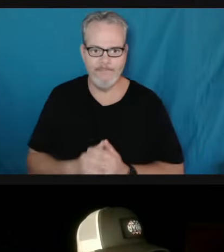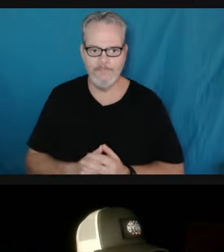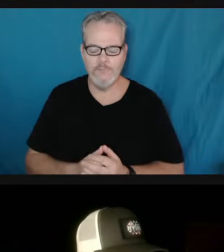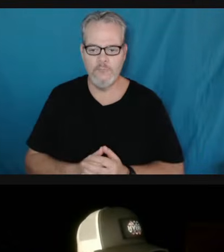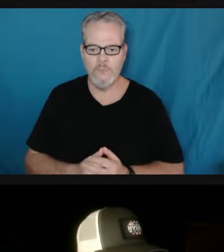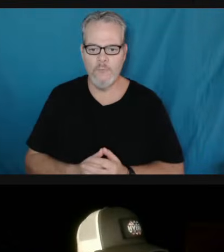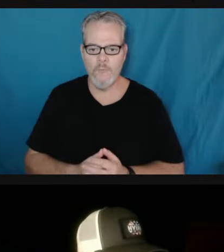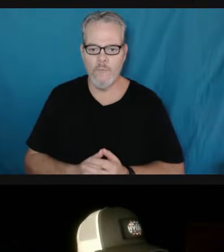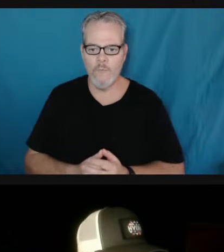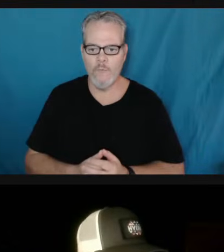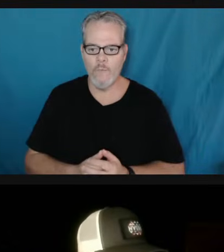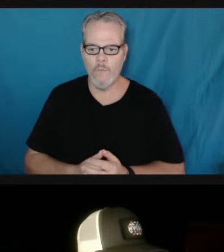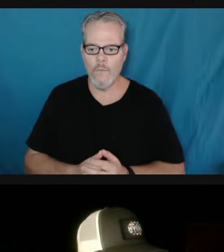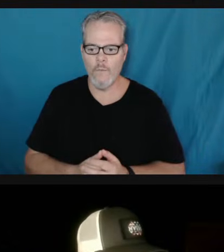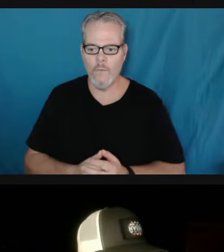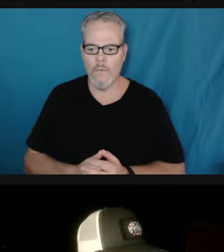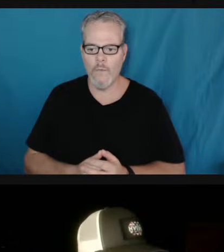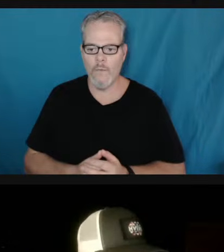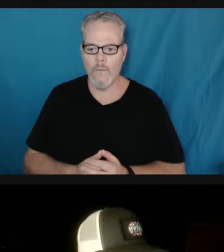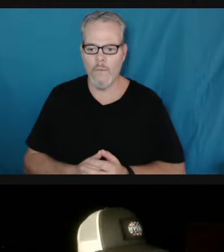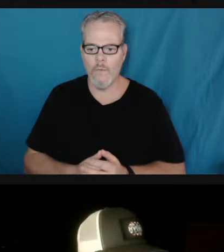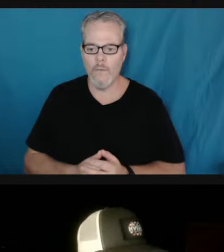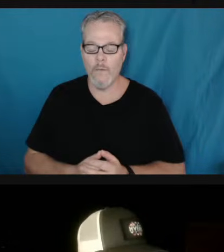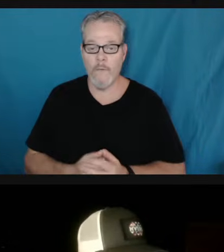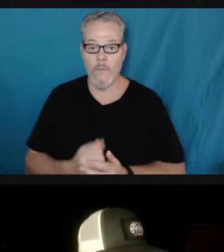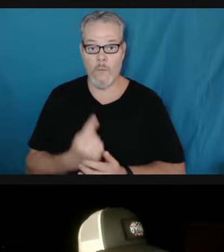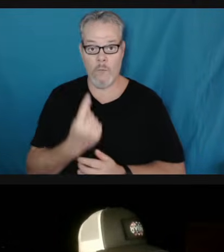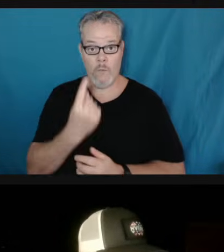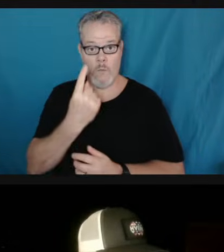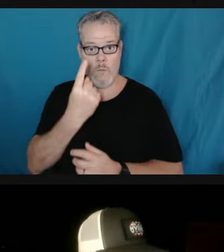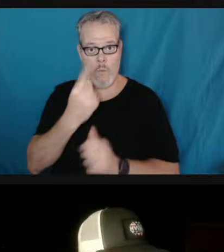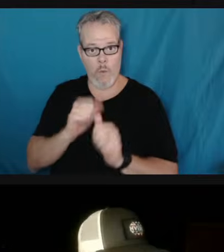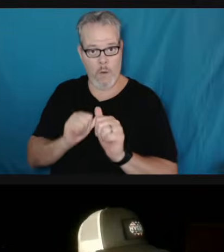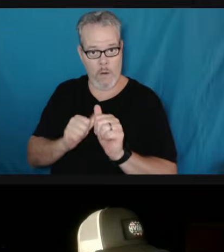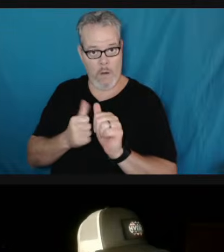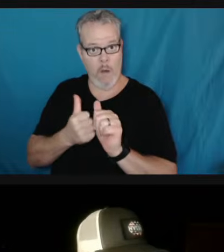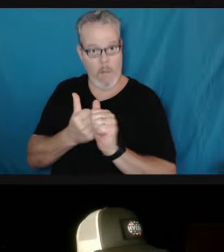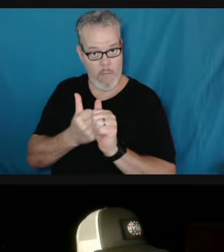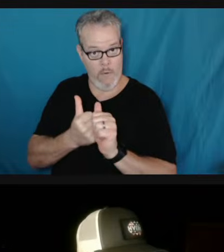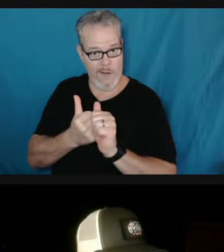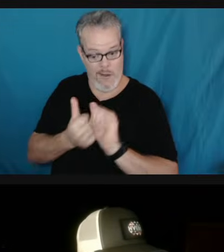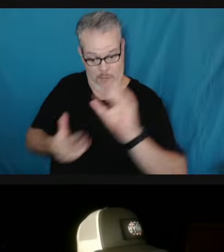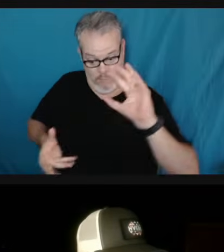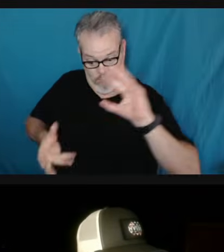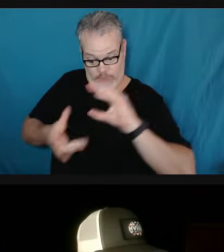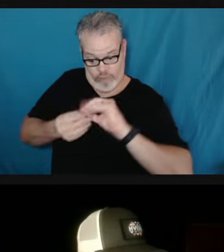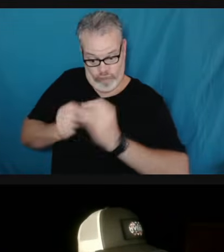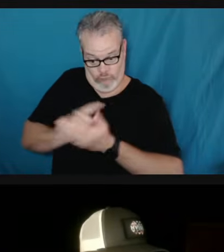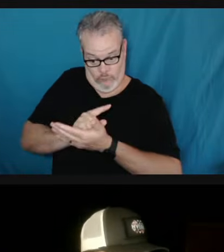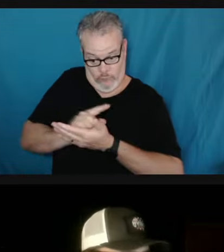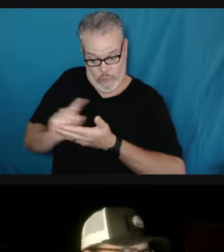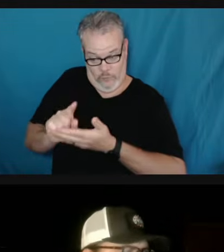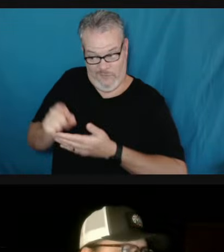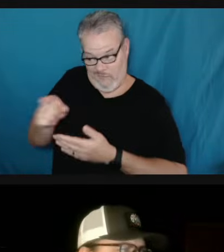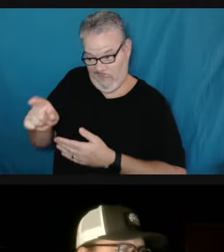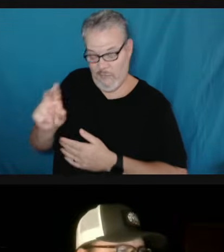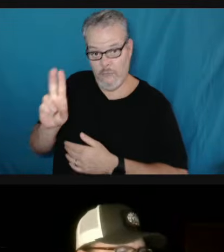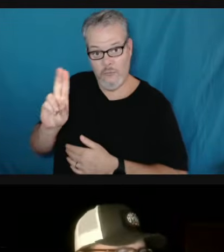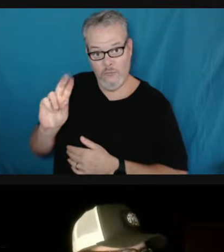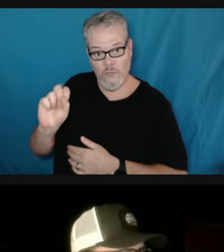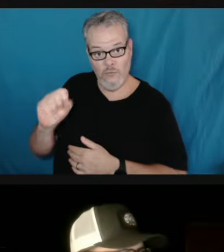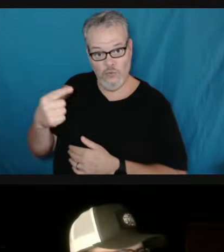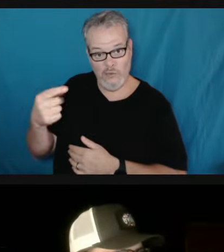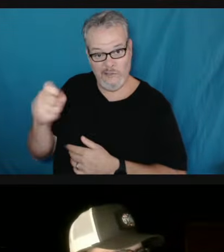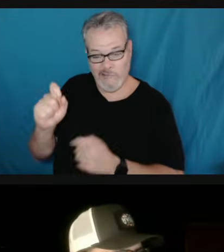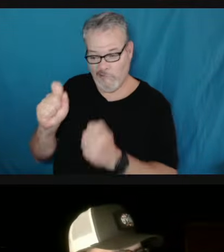the one text update from today. There has been a change over the week where the USGS has been adjusting their window based on